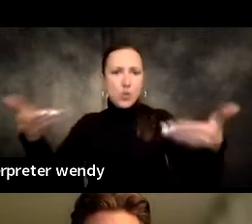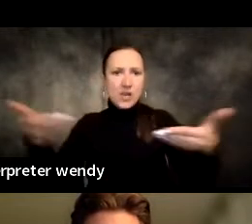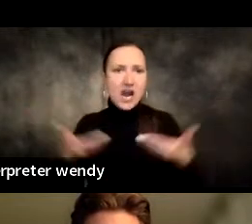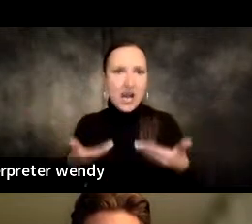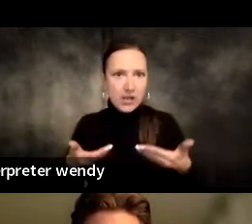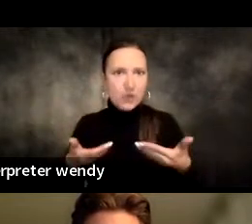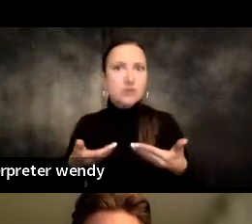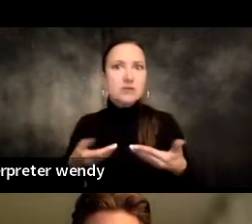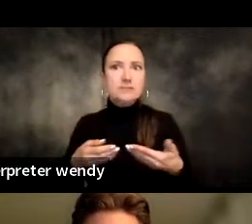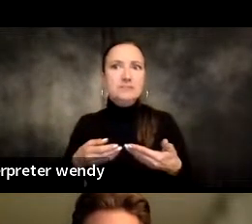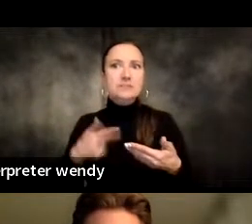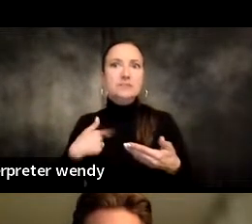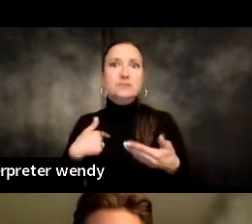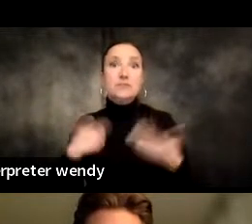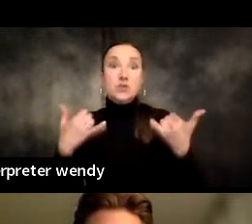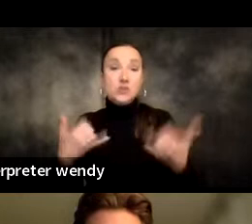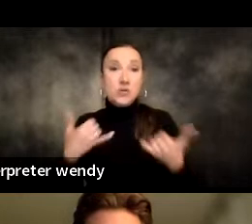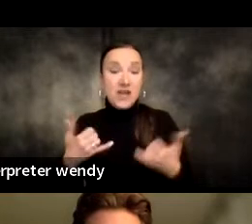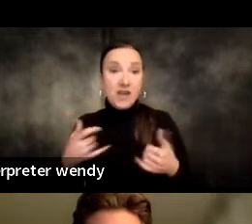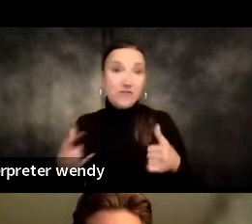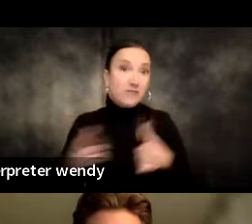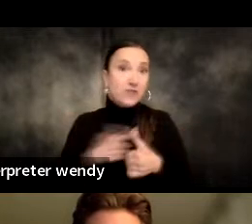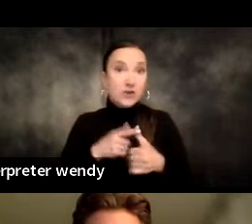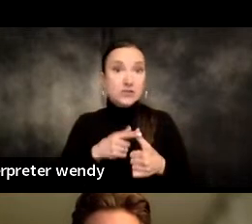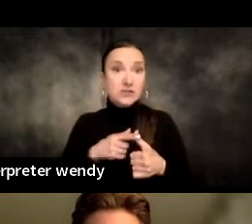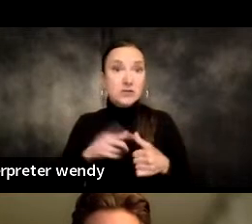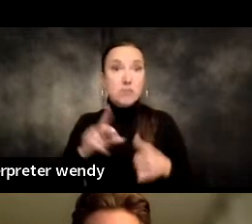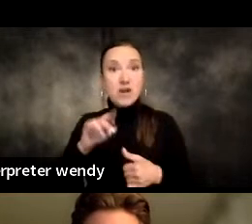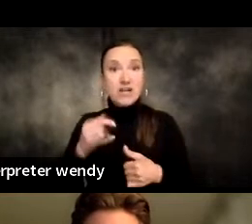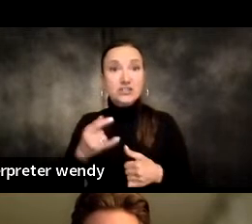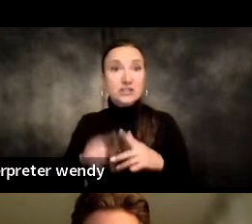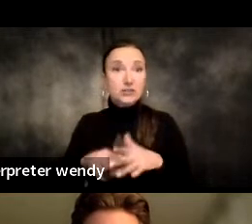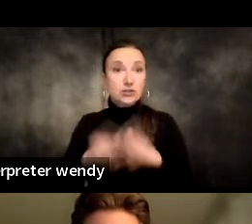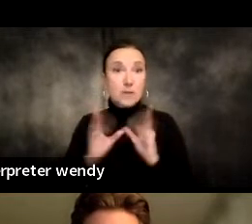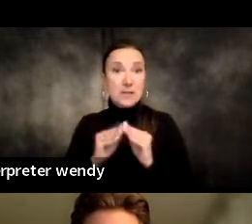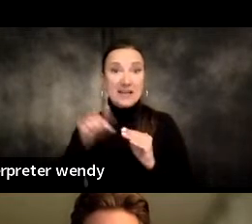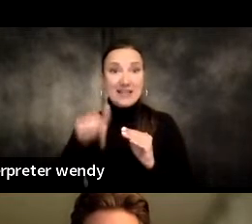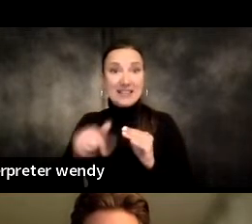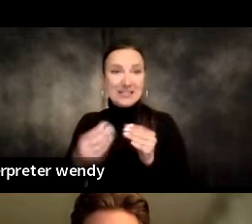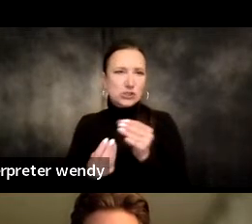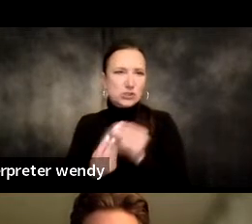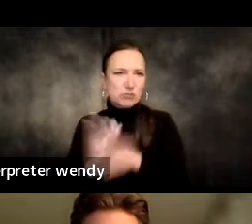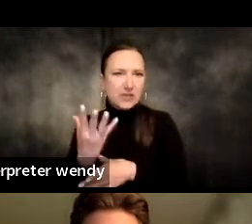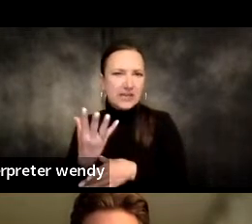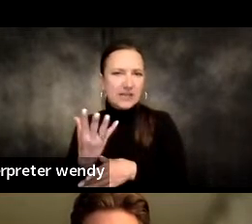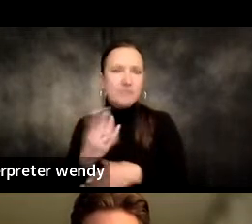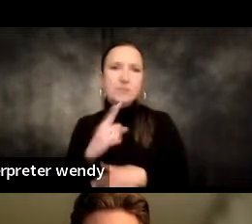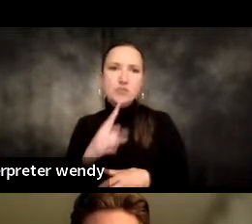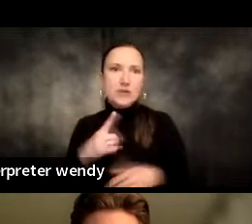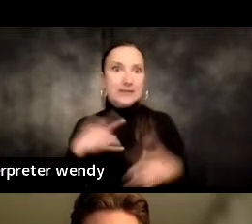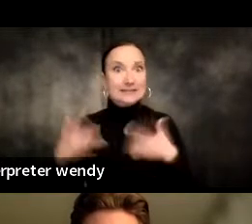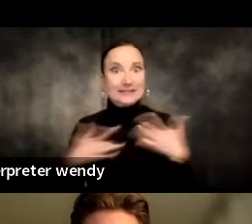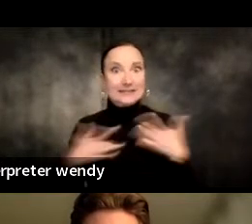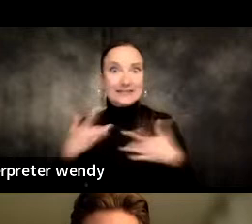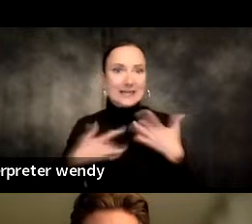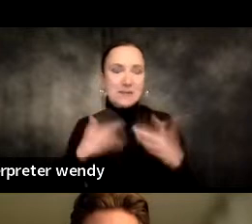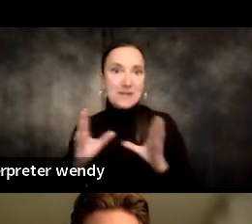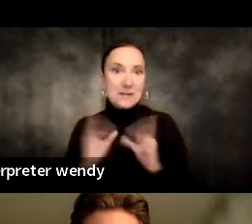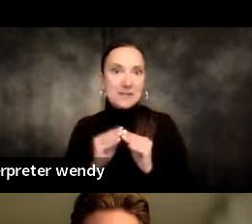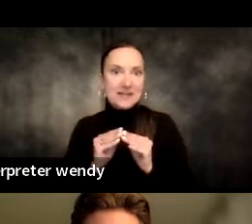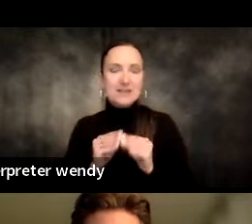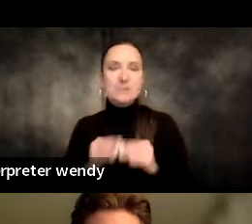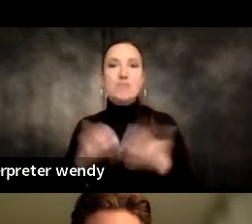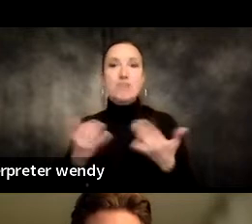to the community for our very first project kickoff meeting, and that'll be this spring. So I'm really, really excited about that. The